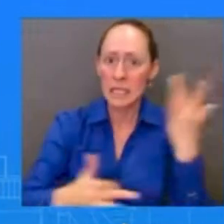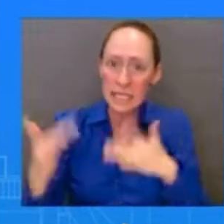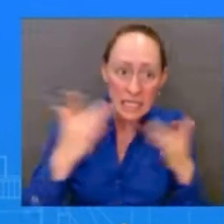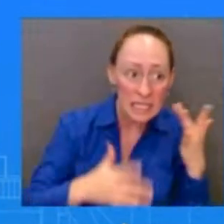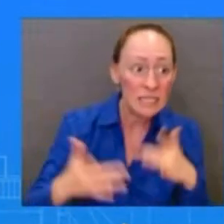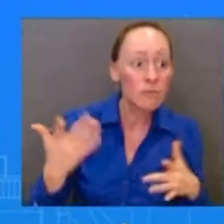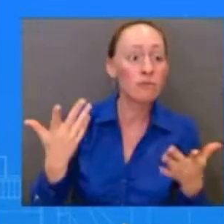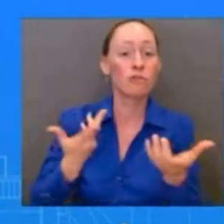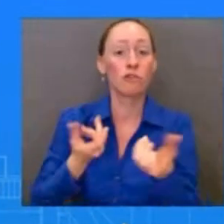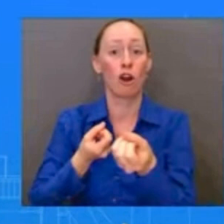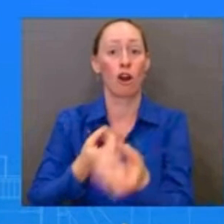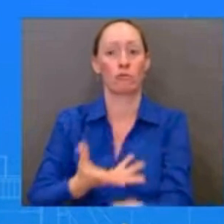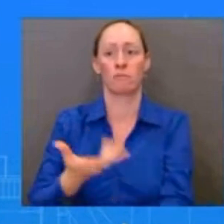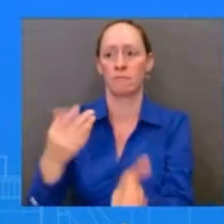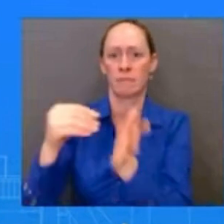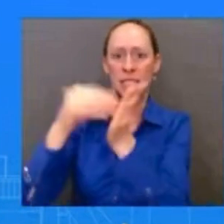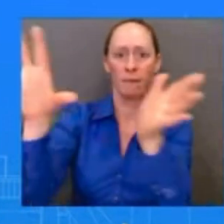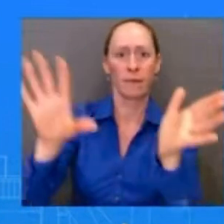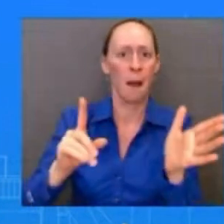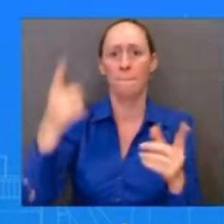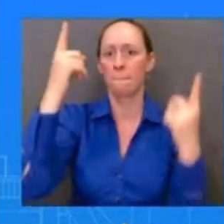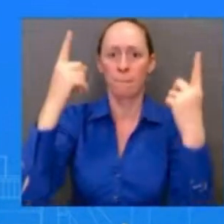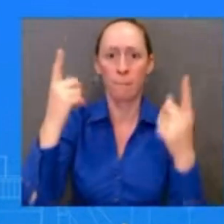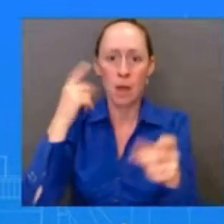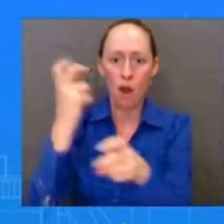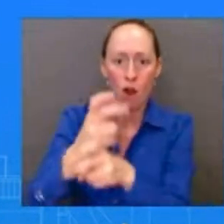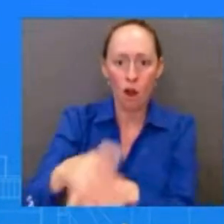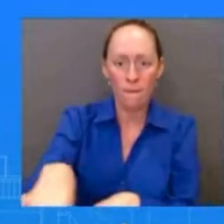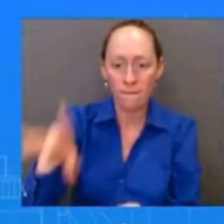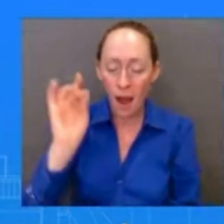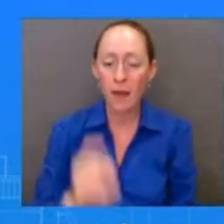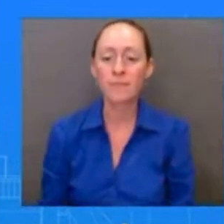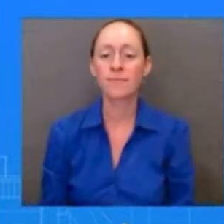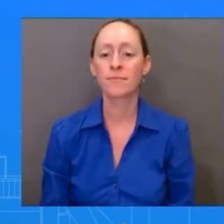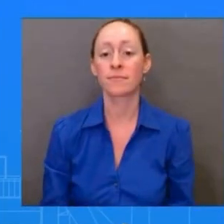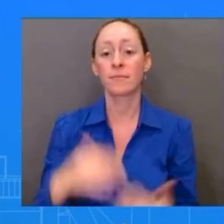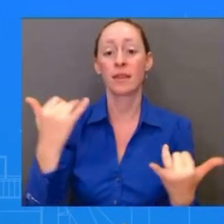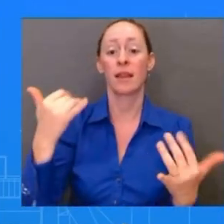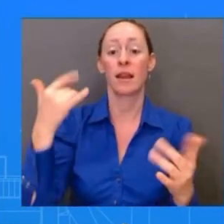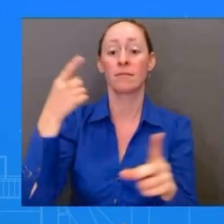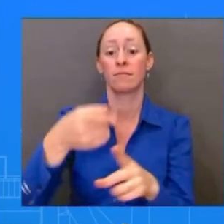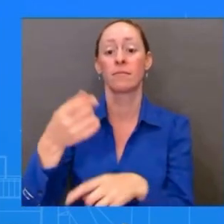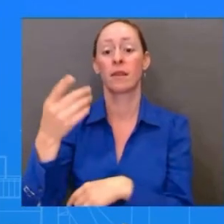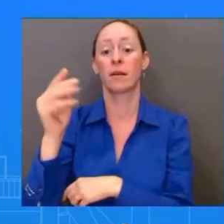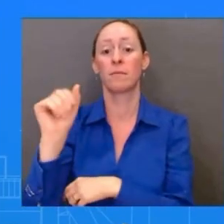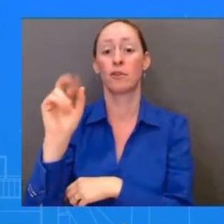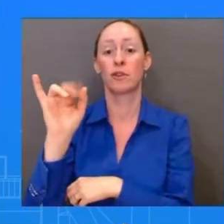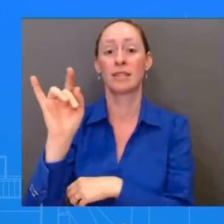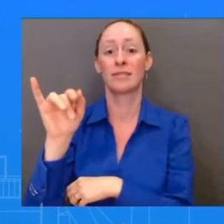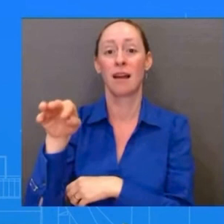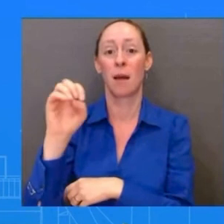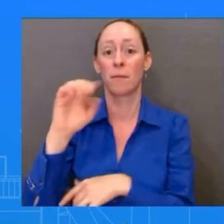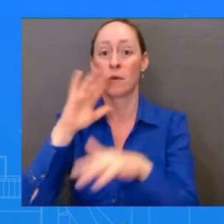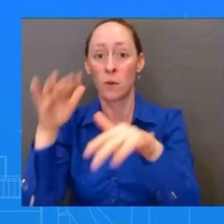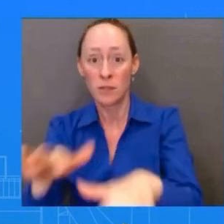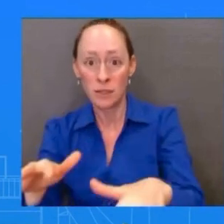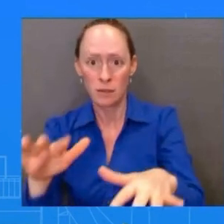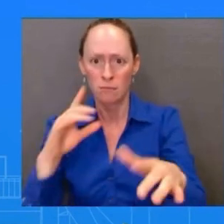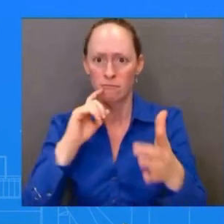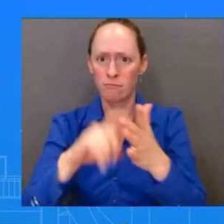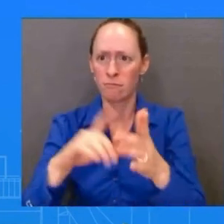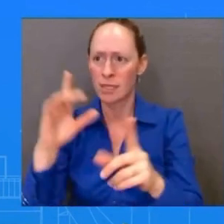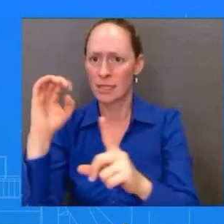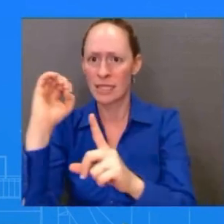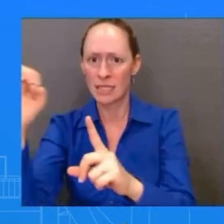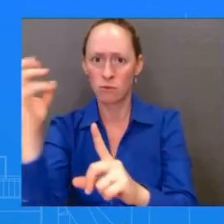nearly 90%. That's all helped lower inflation. And thanks to Binomics, we are working our infrastructure and supply